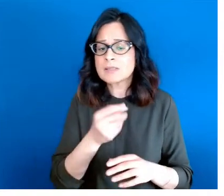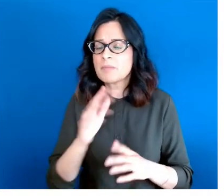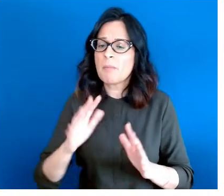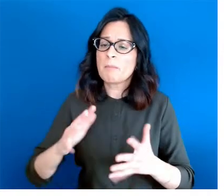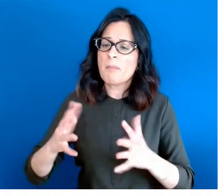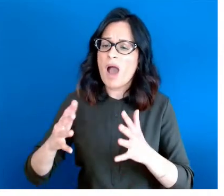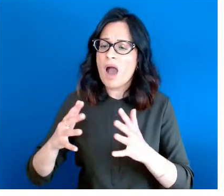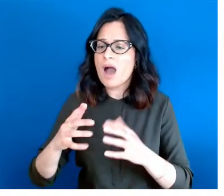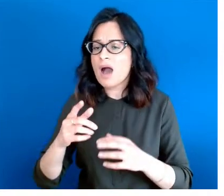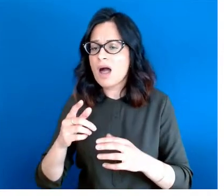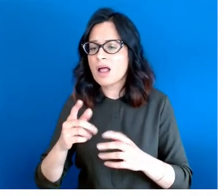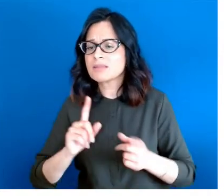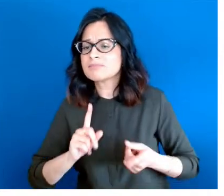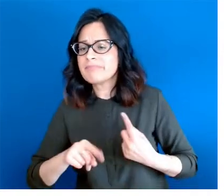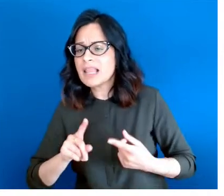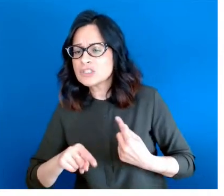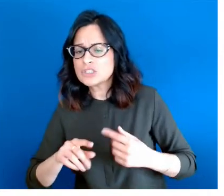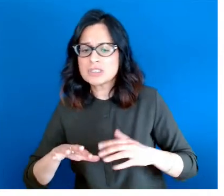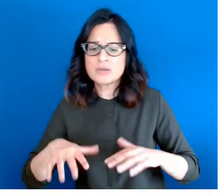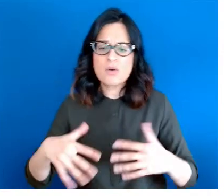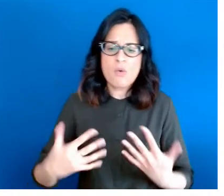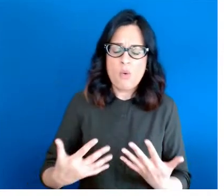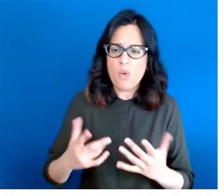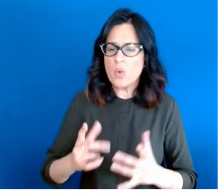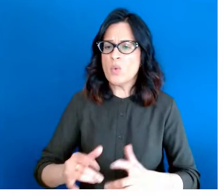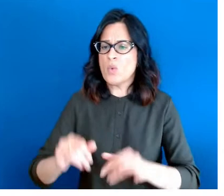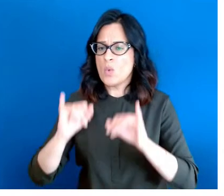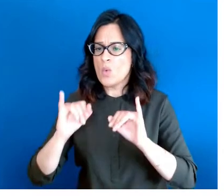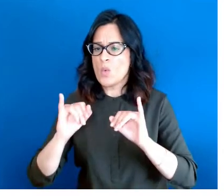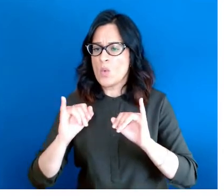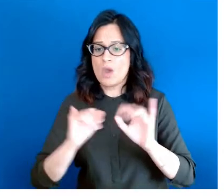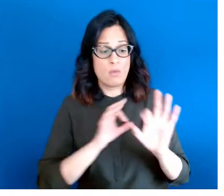or moderate to severe allergic rhinitis were asked